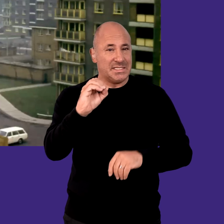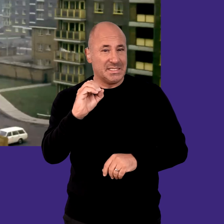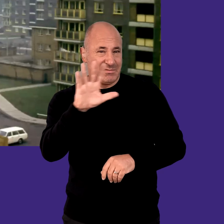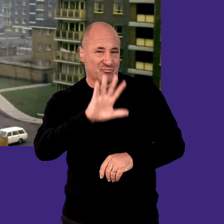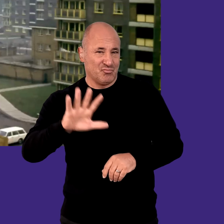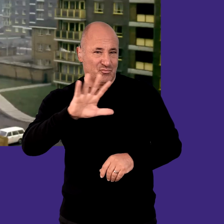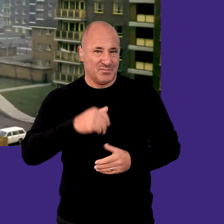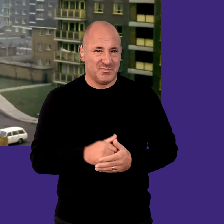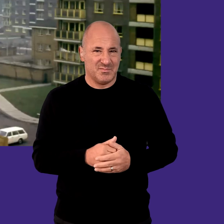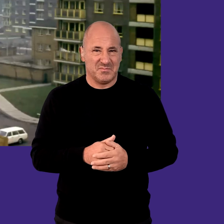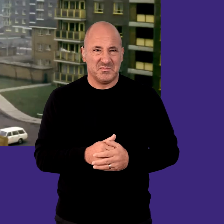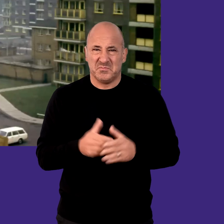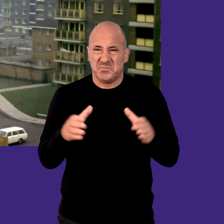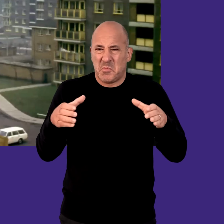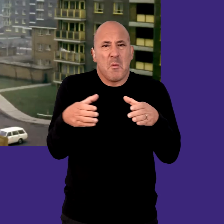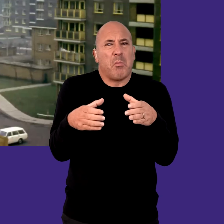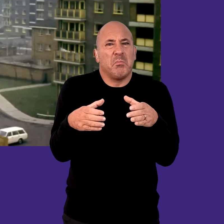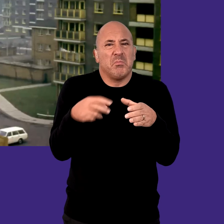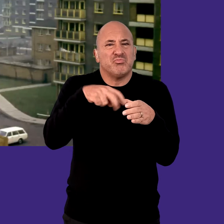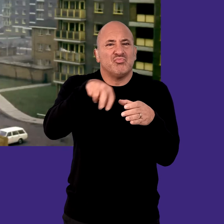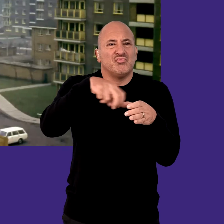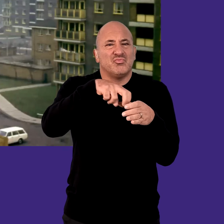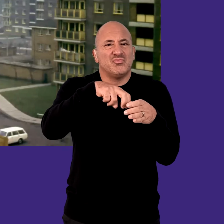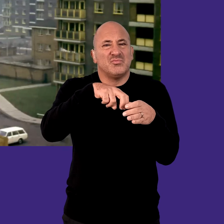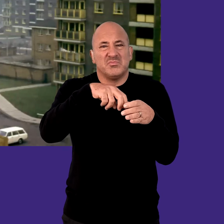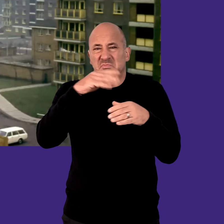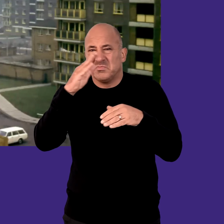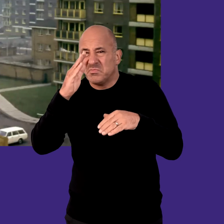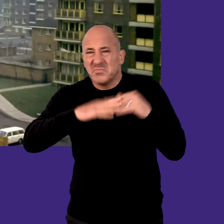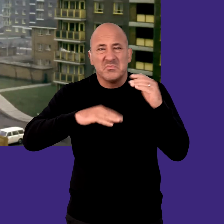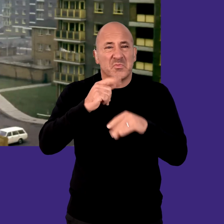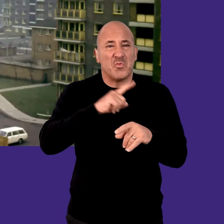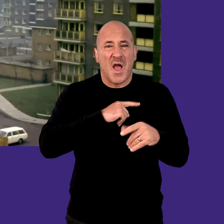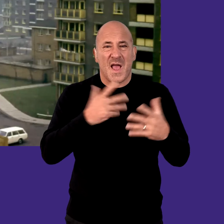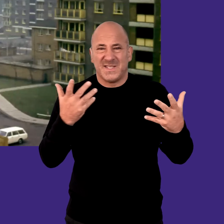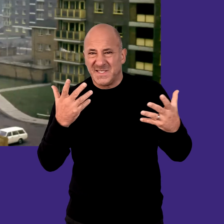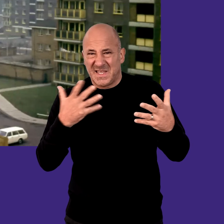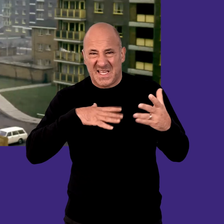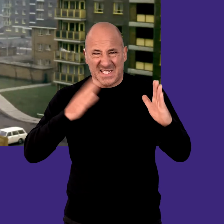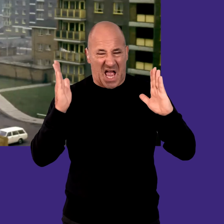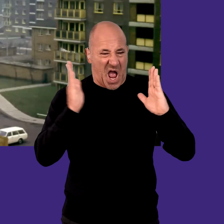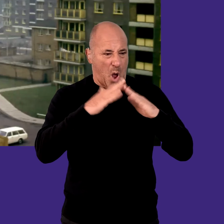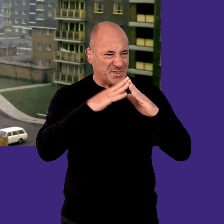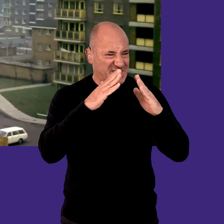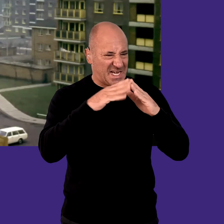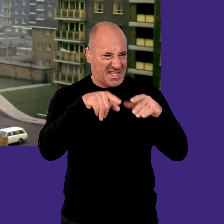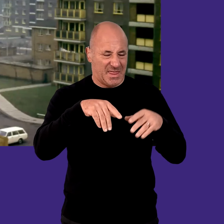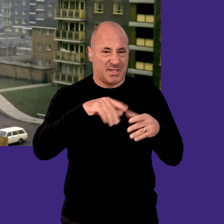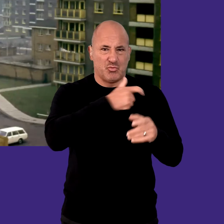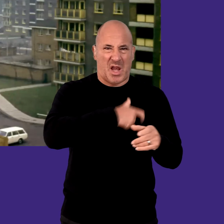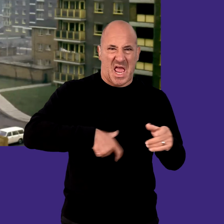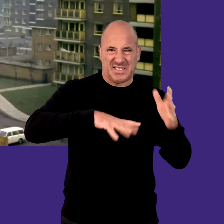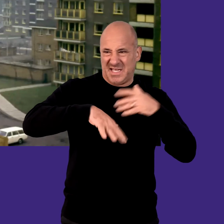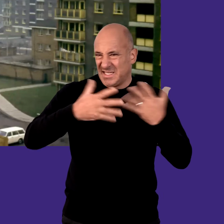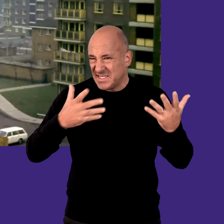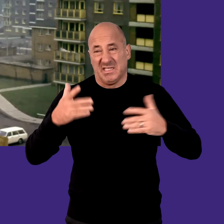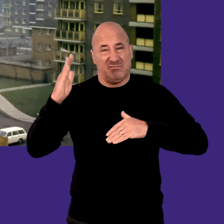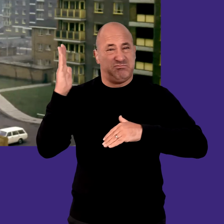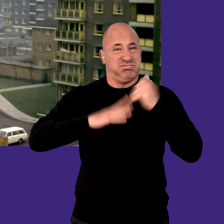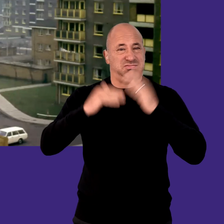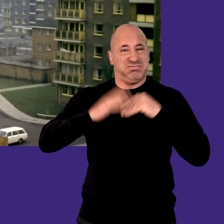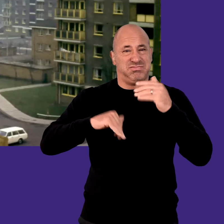1960s. The estate has a relatively small footprint and was built in response to a need for greater levels of housing